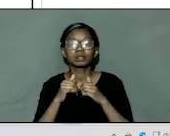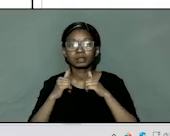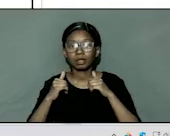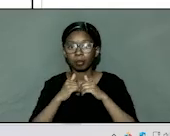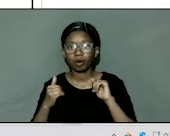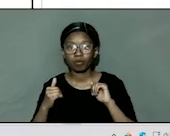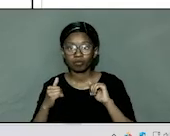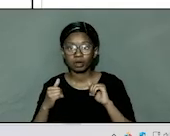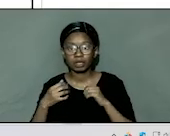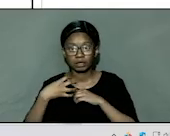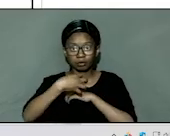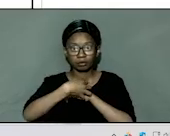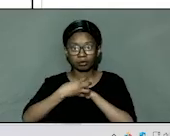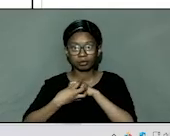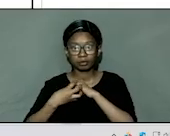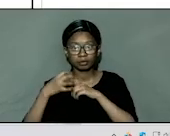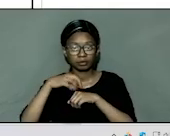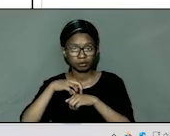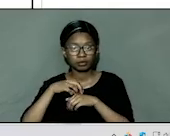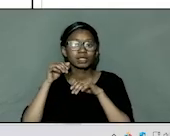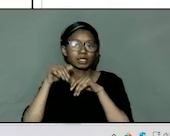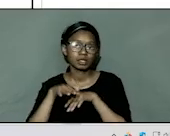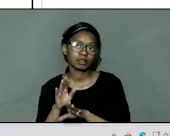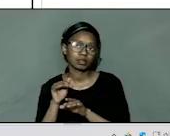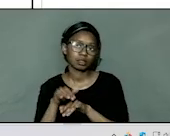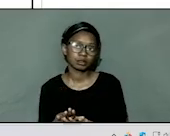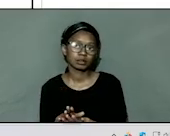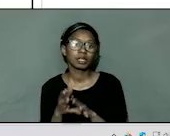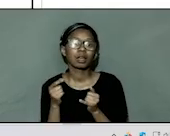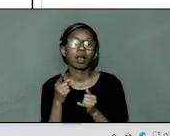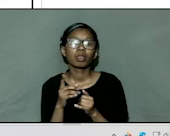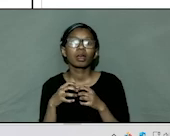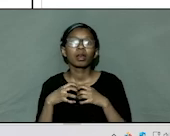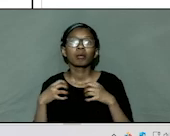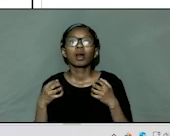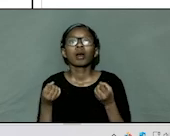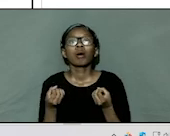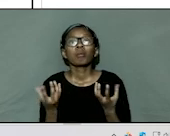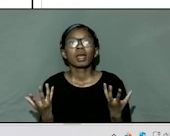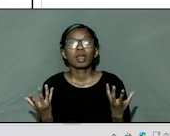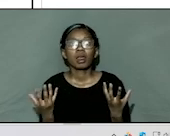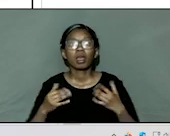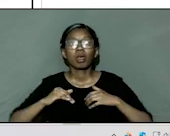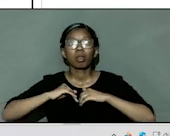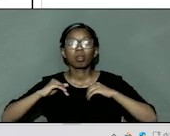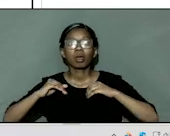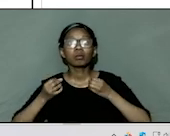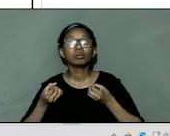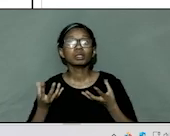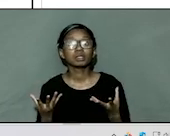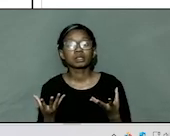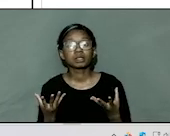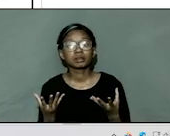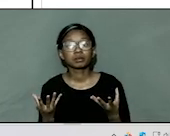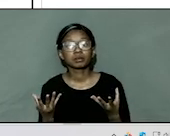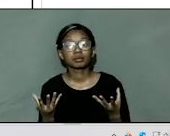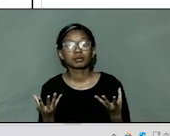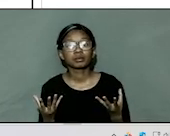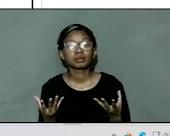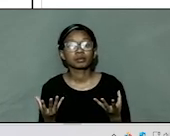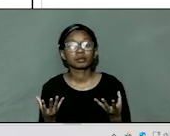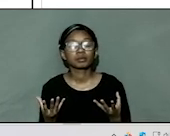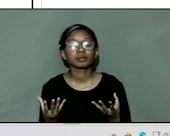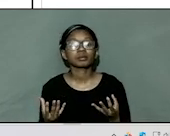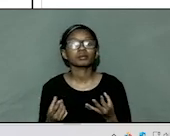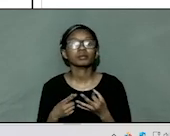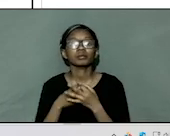what? Or the ocean? And then it splits into how many population? How many populations? You